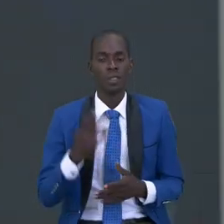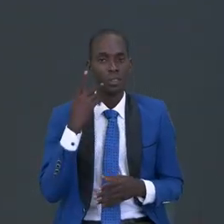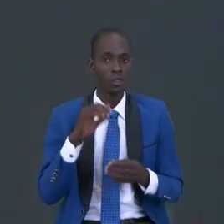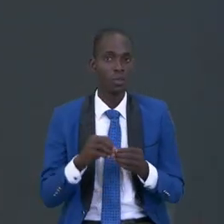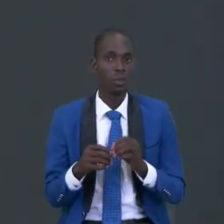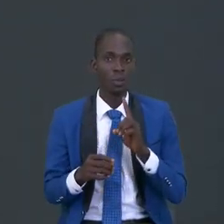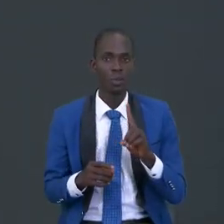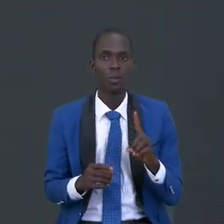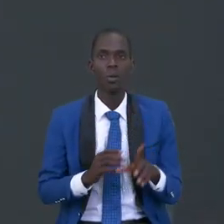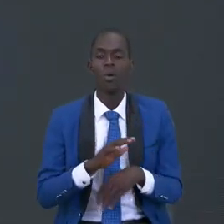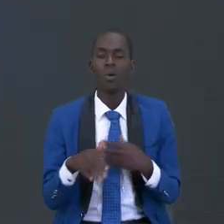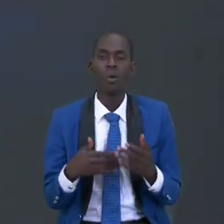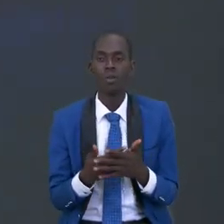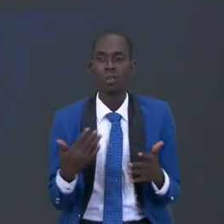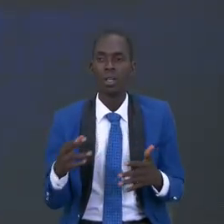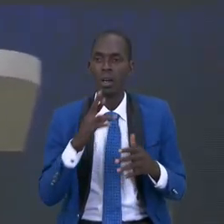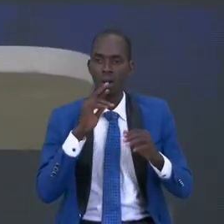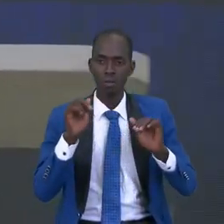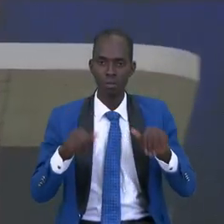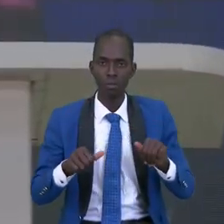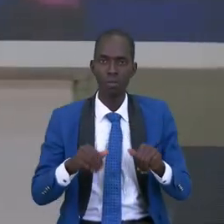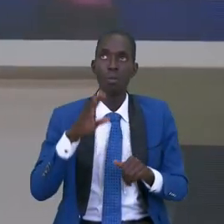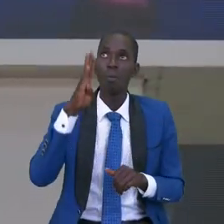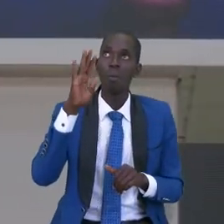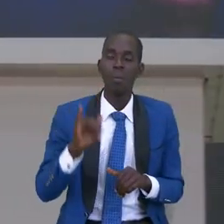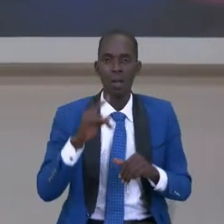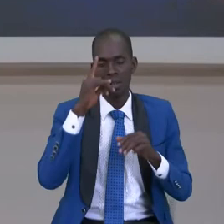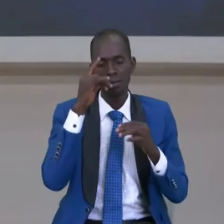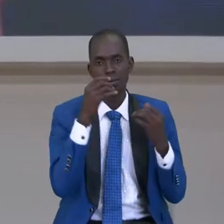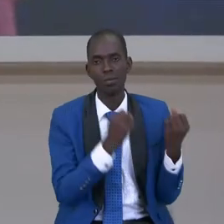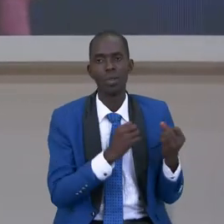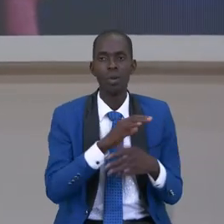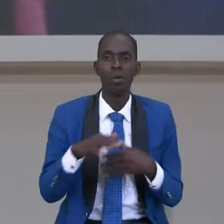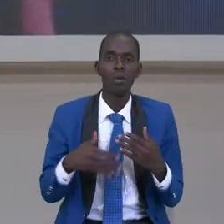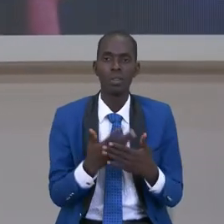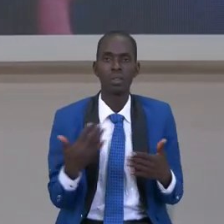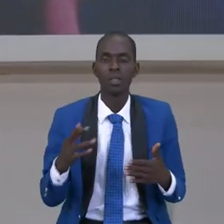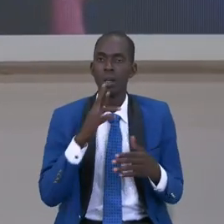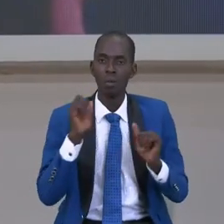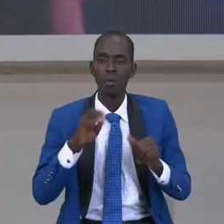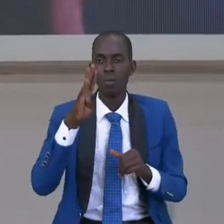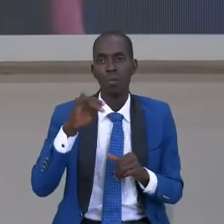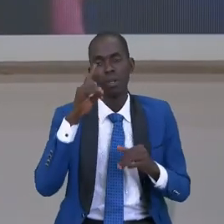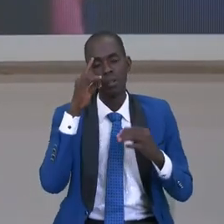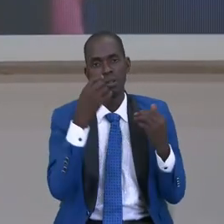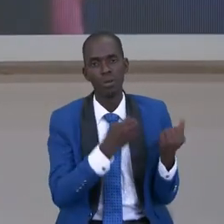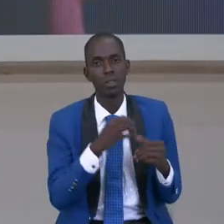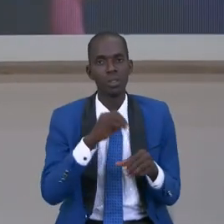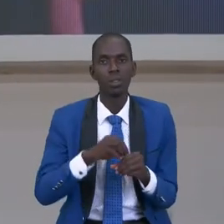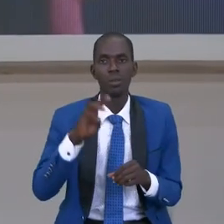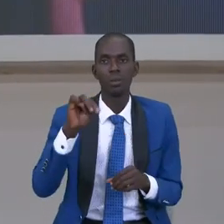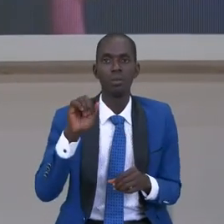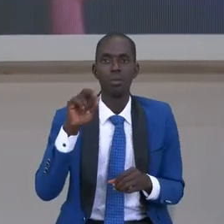one. All things are possible by faith. All things are possible by faith. Mark